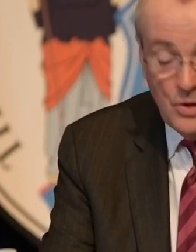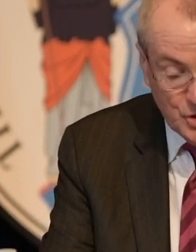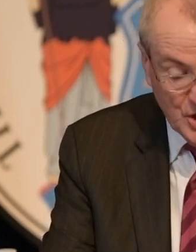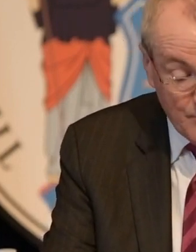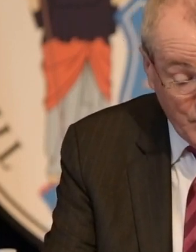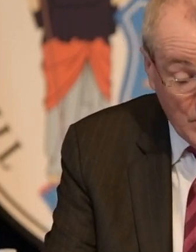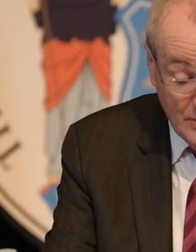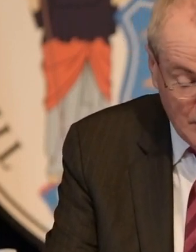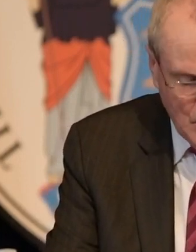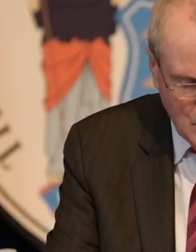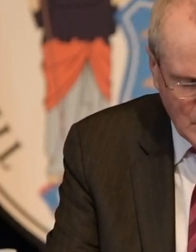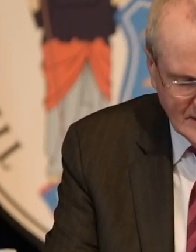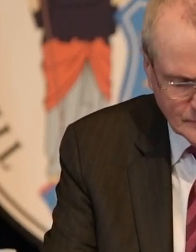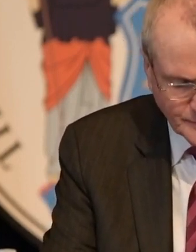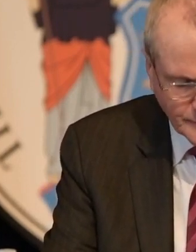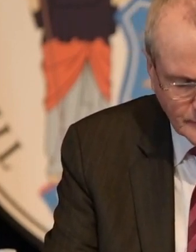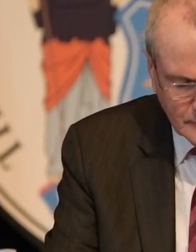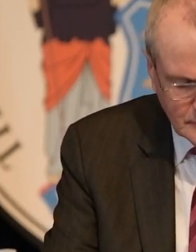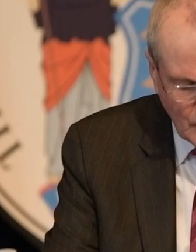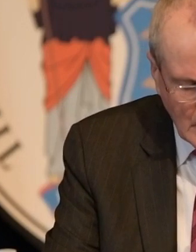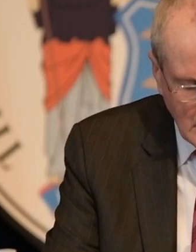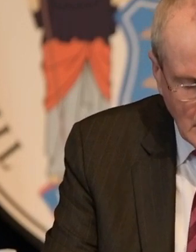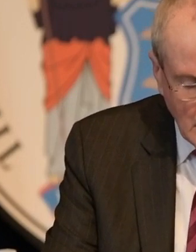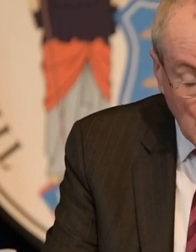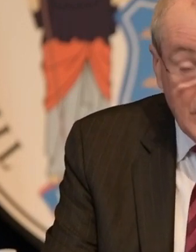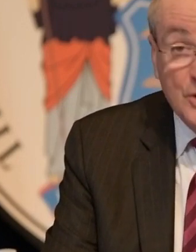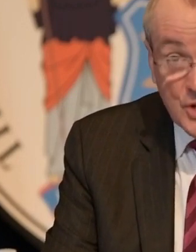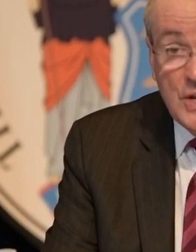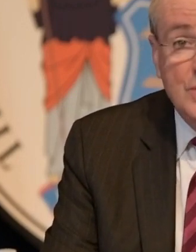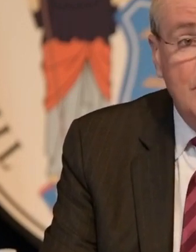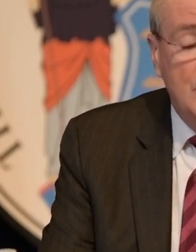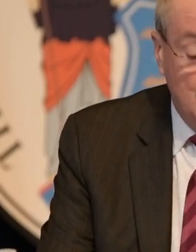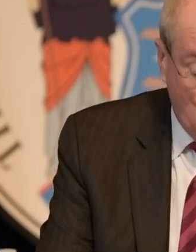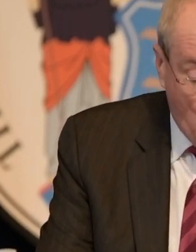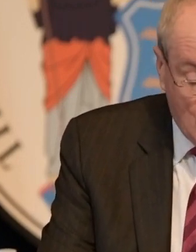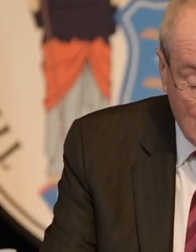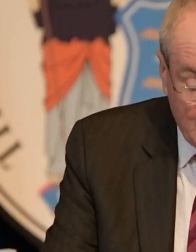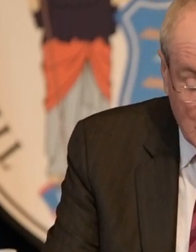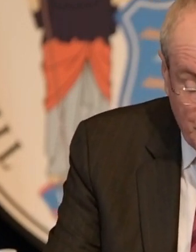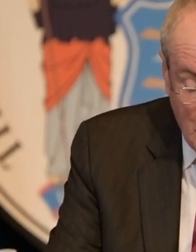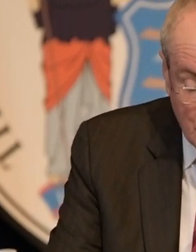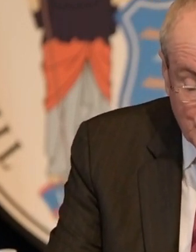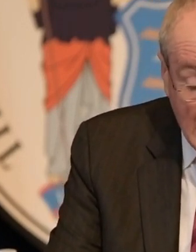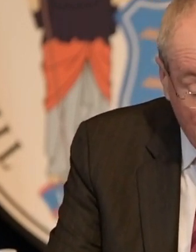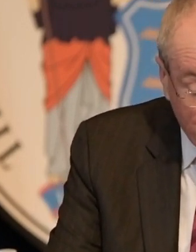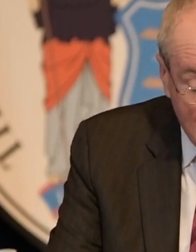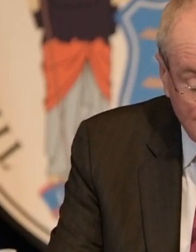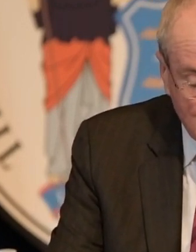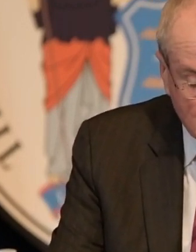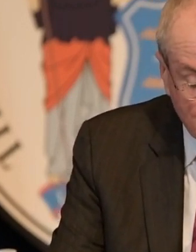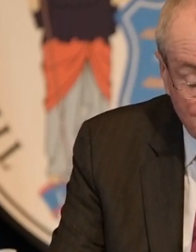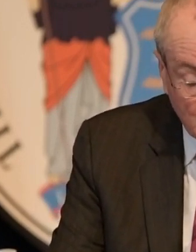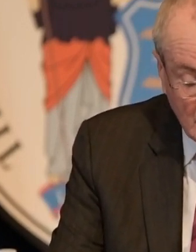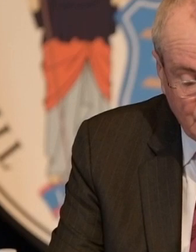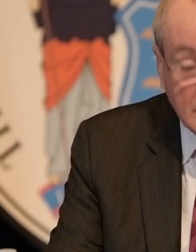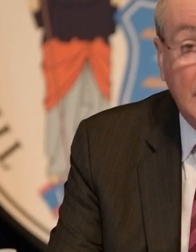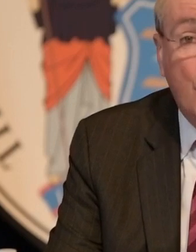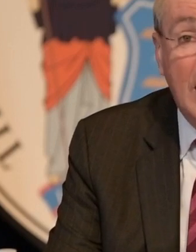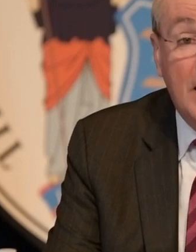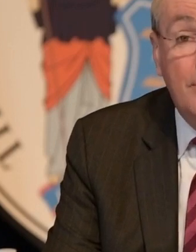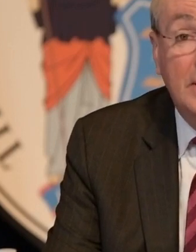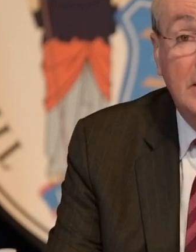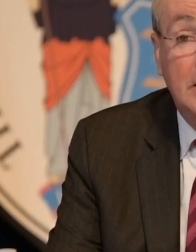a long shot, but we have come a long way. We continue, as I mentioned, to work with our federal partners and the private sector to